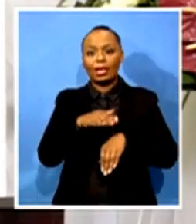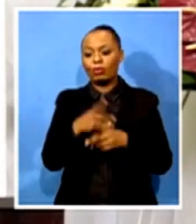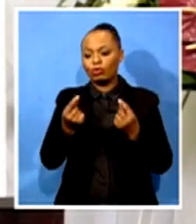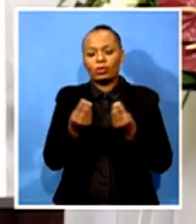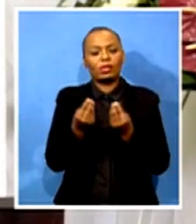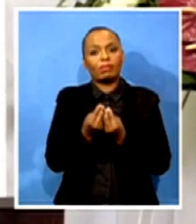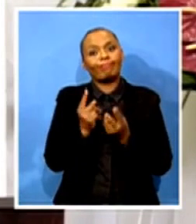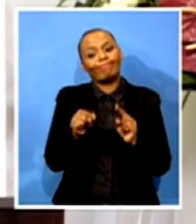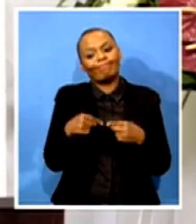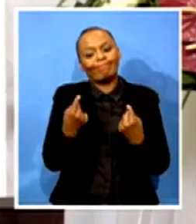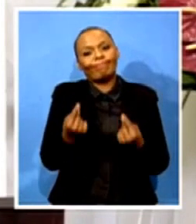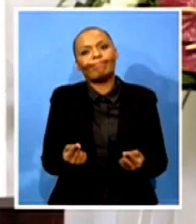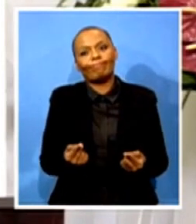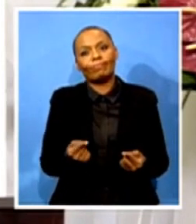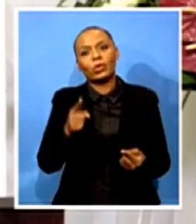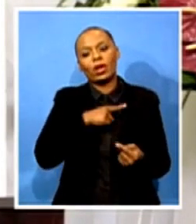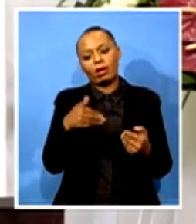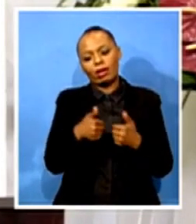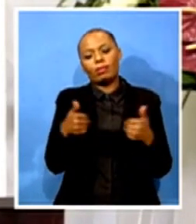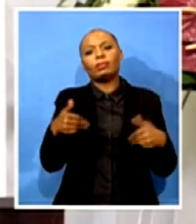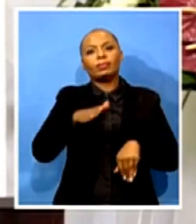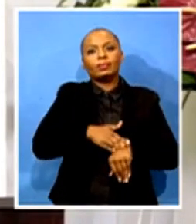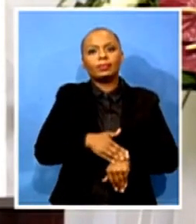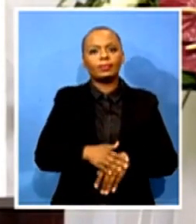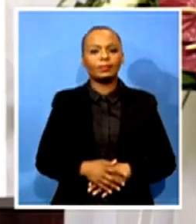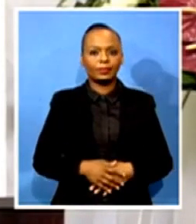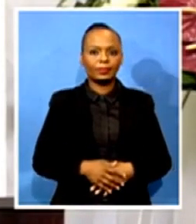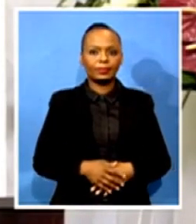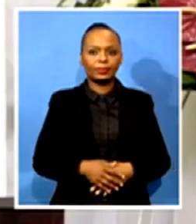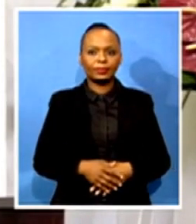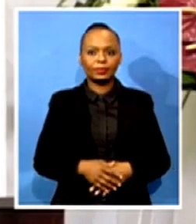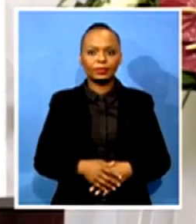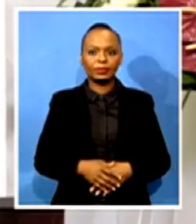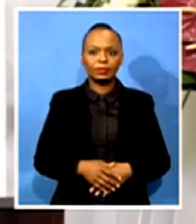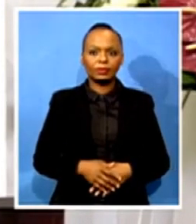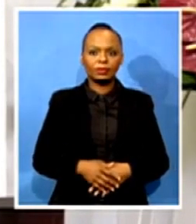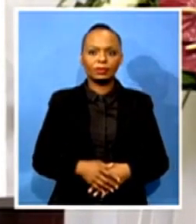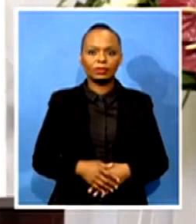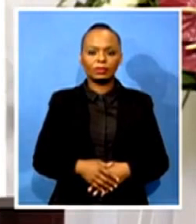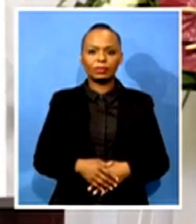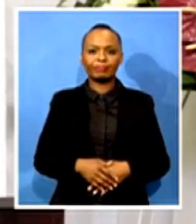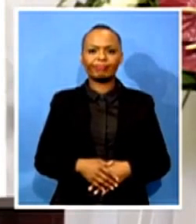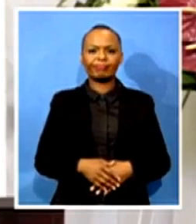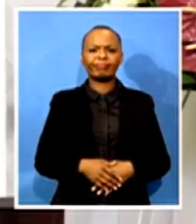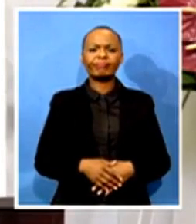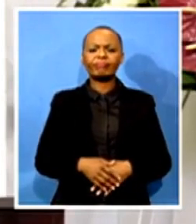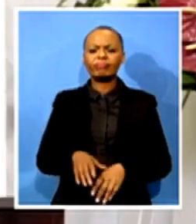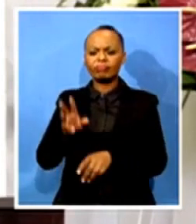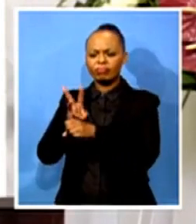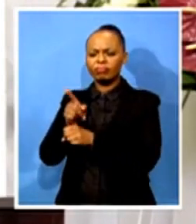So uNancy Knight, they were meeting together now. I think they served in the same board,